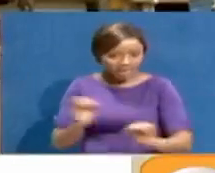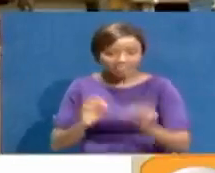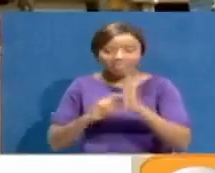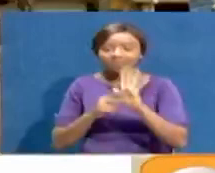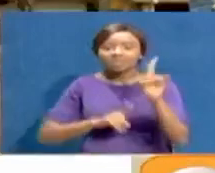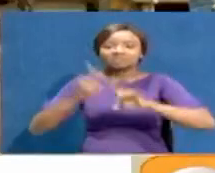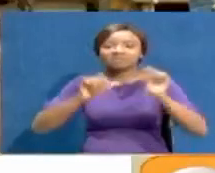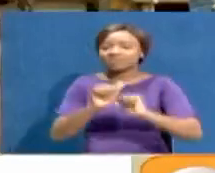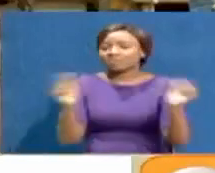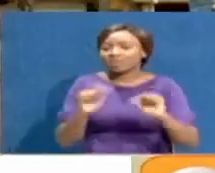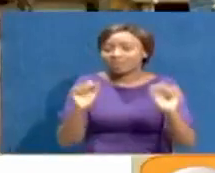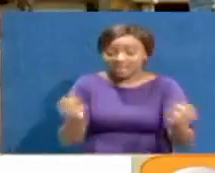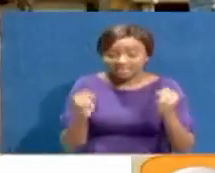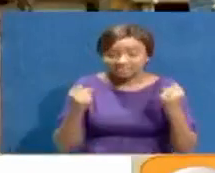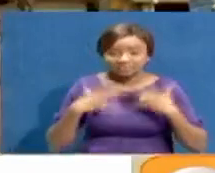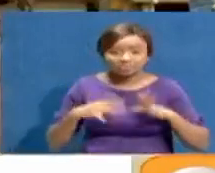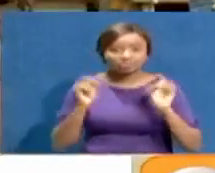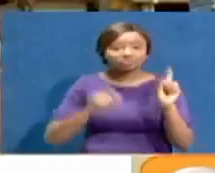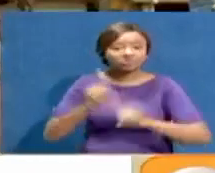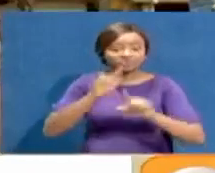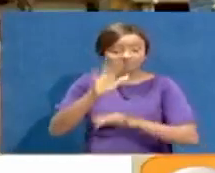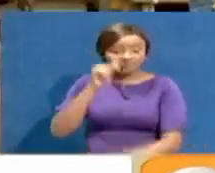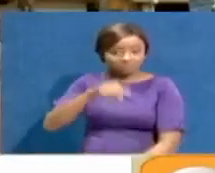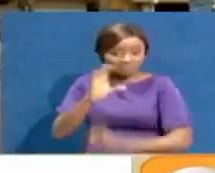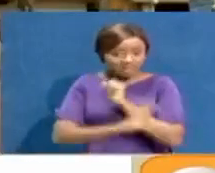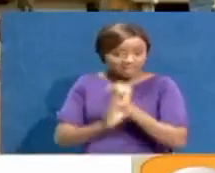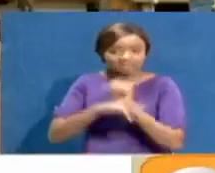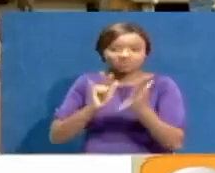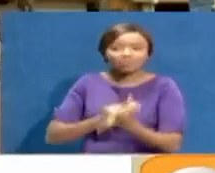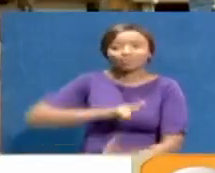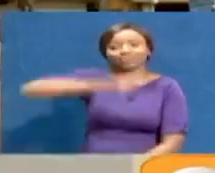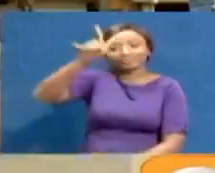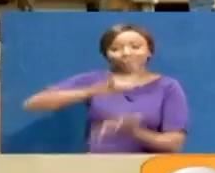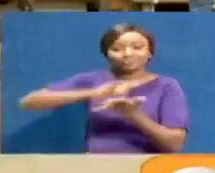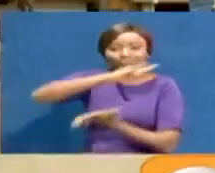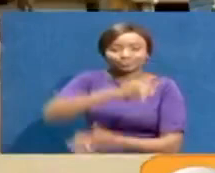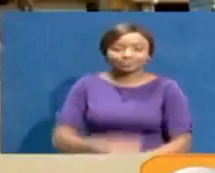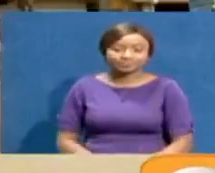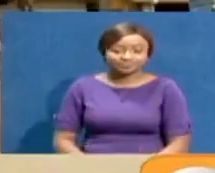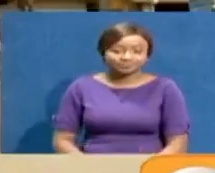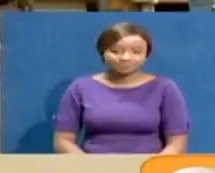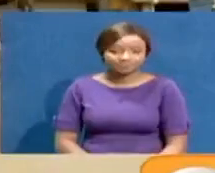more safer for people traveling in and outside the country. Dorcas Wangira, Citizen TV, Nairobi.